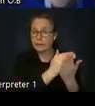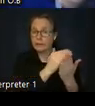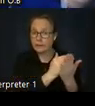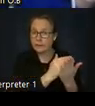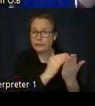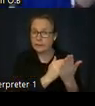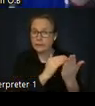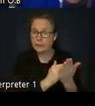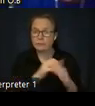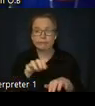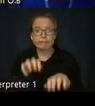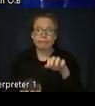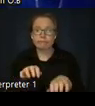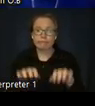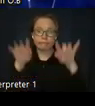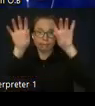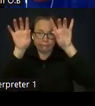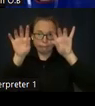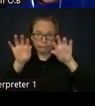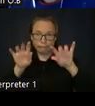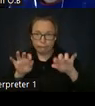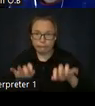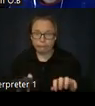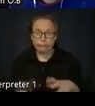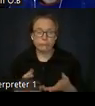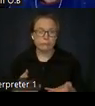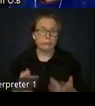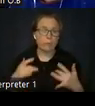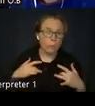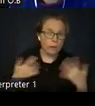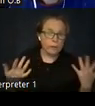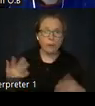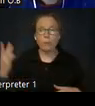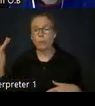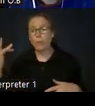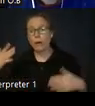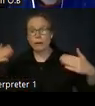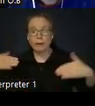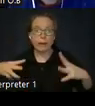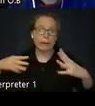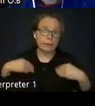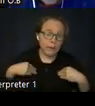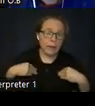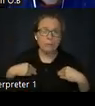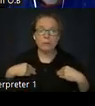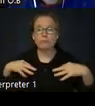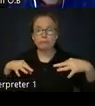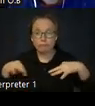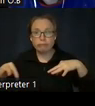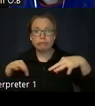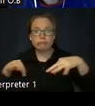where they stand, why they haven't been implemented, if they haven't been implemented. And so I think